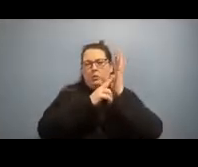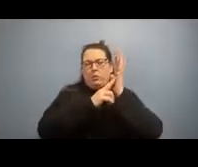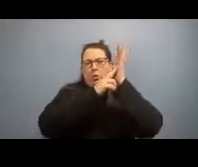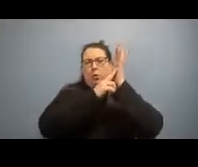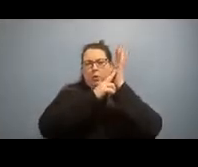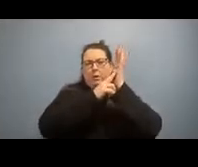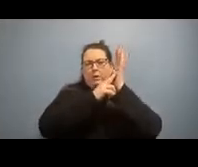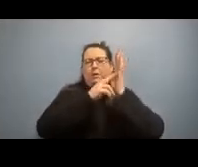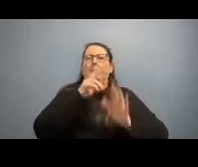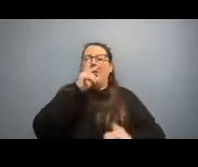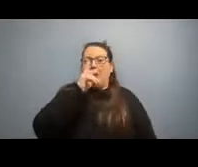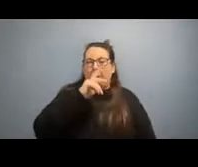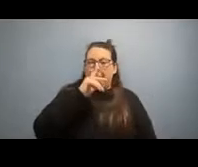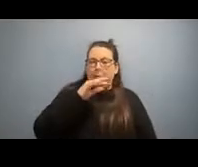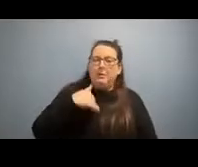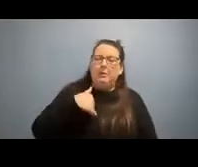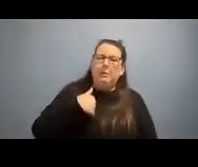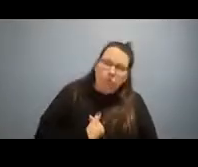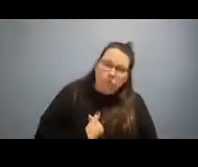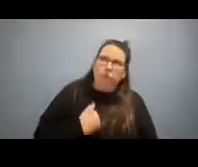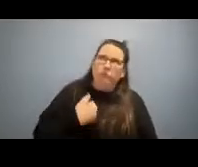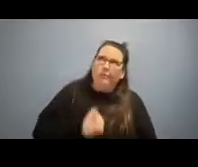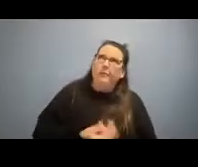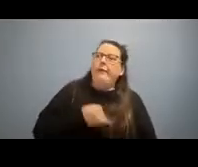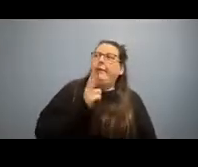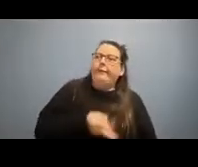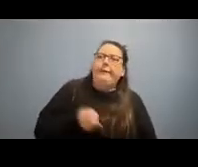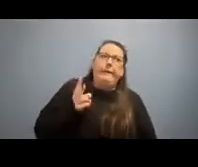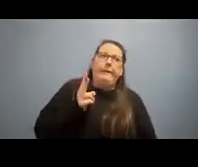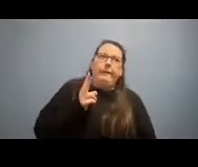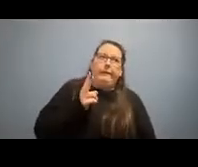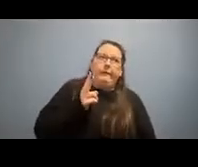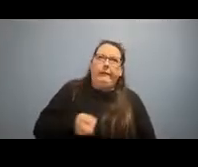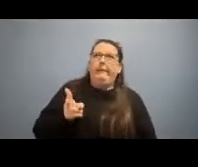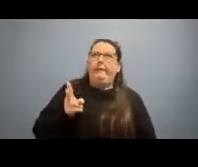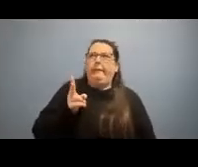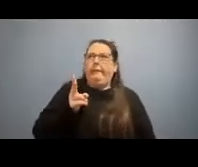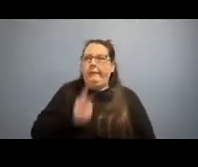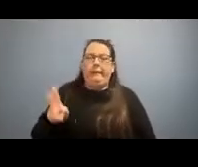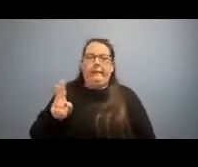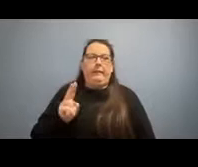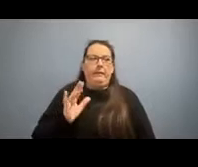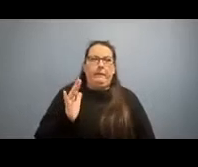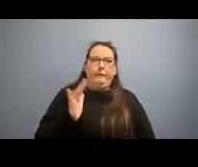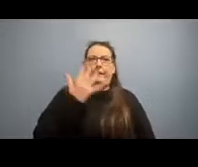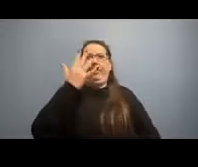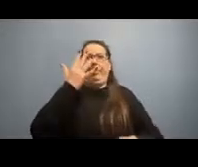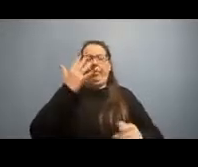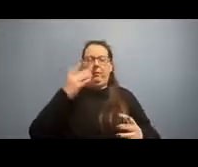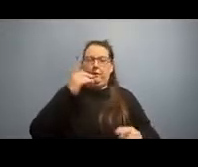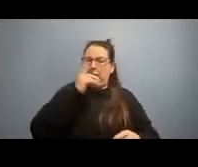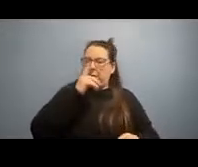people are tired because, we've had to do this. This is, we're doing this, as Fung mentioned, this is our 5th lockdown. Everyone's a bit